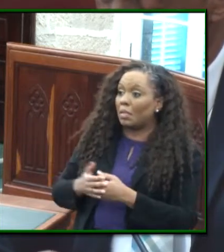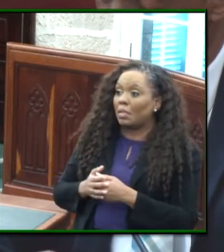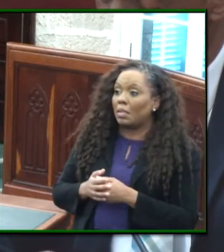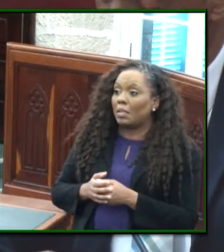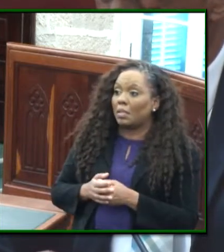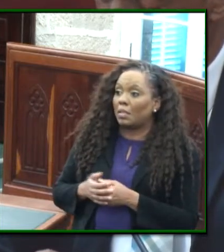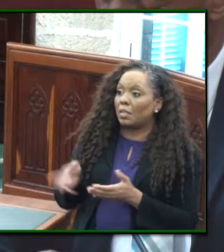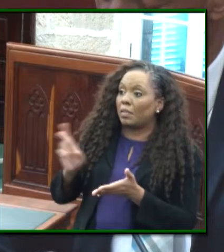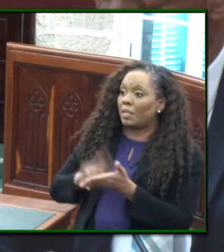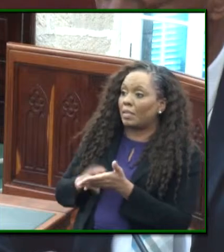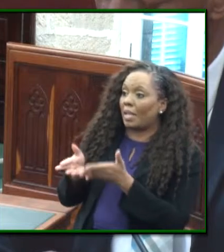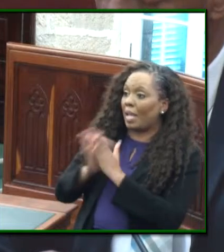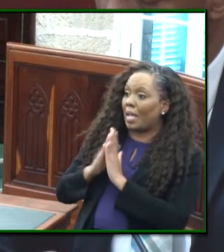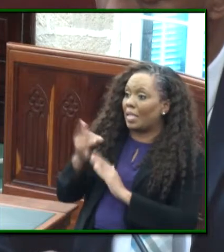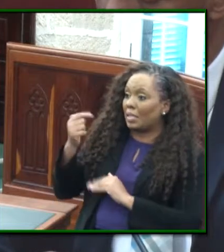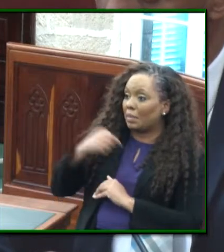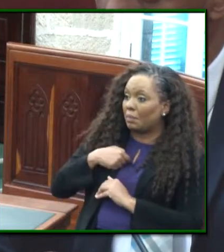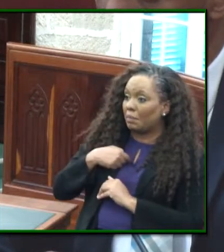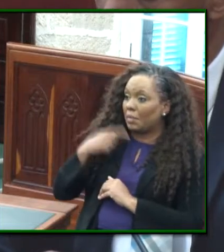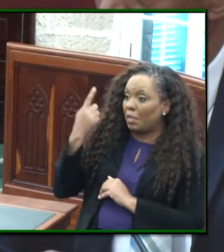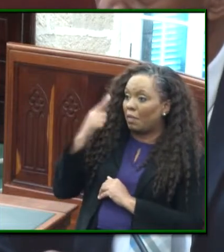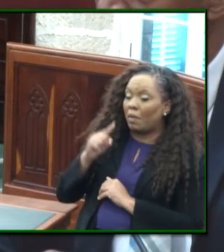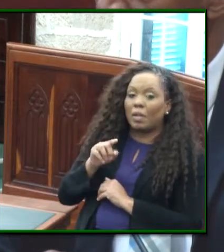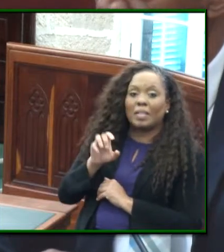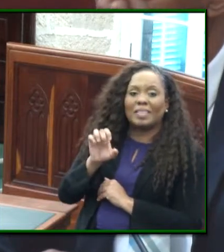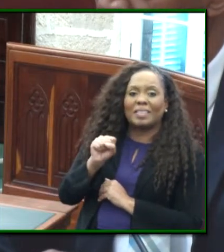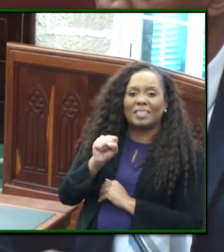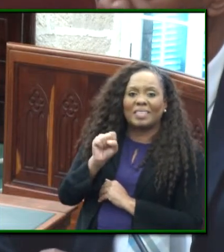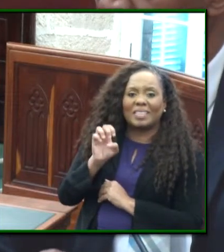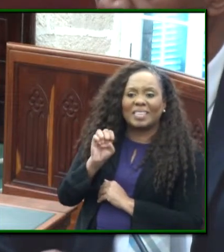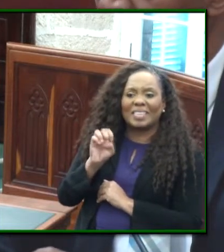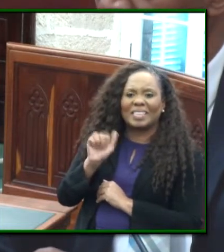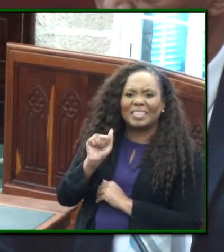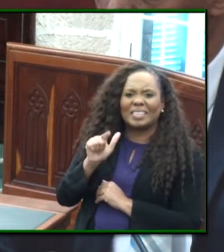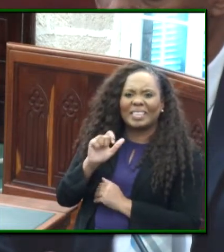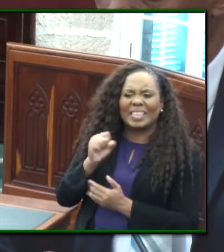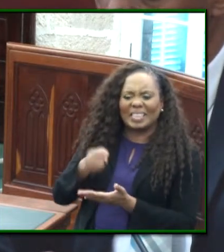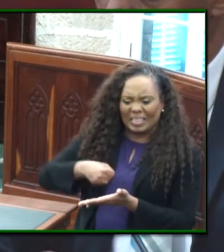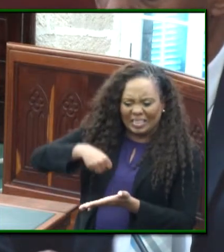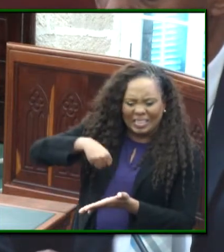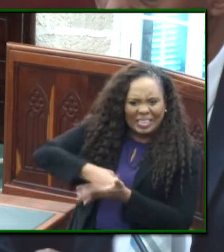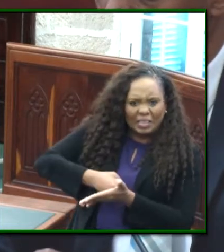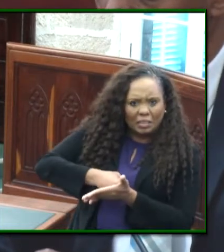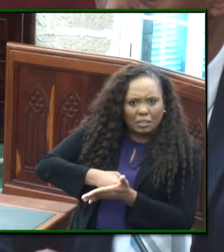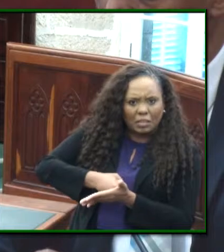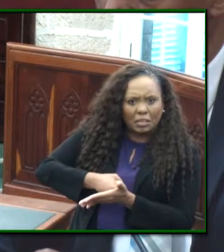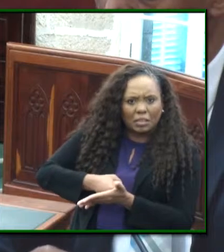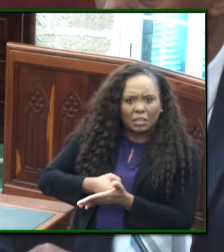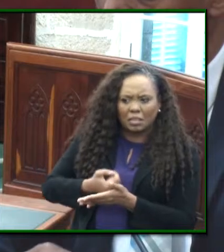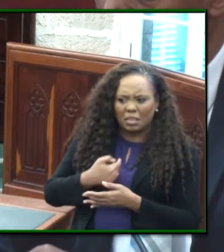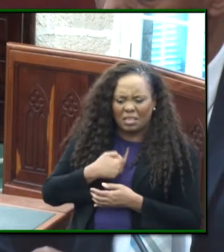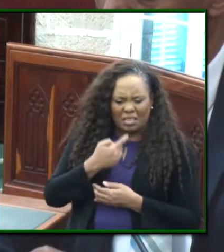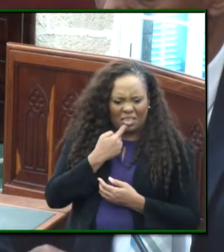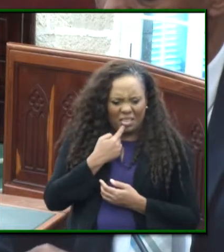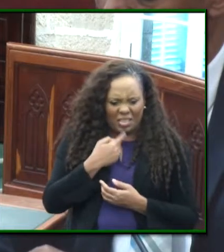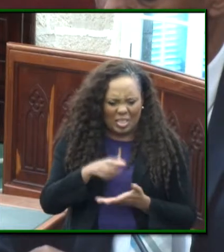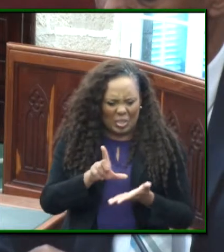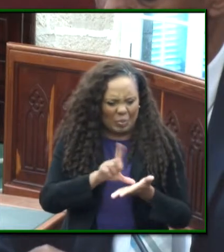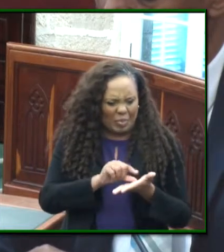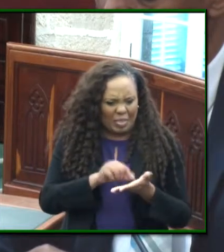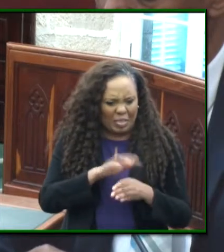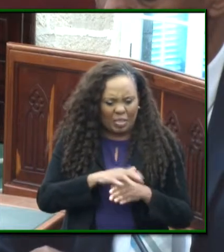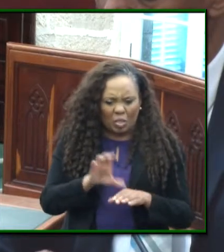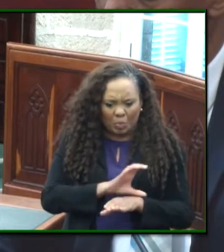for a seal. And they said, but this get printed off a computer, well, how do I know this